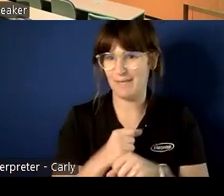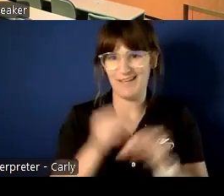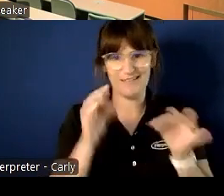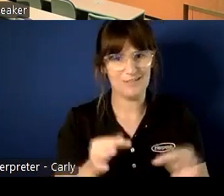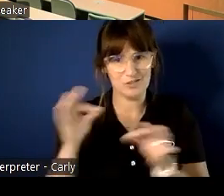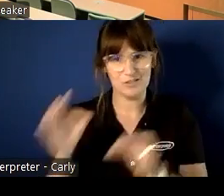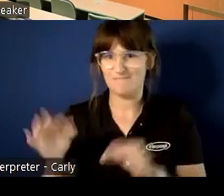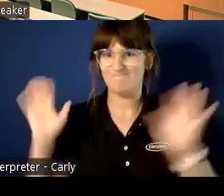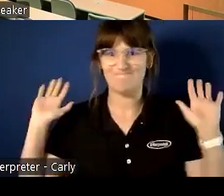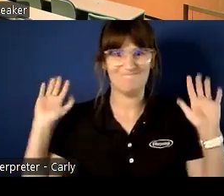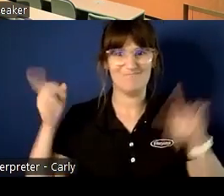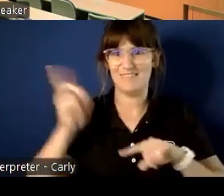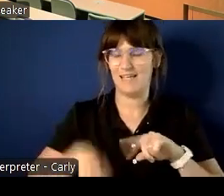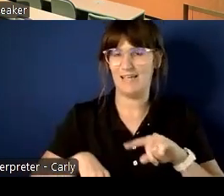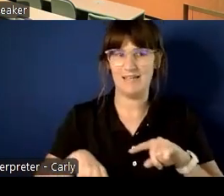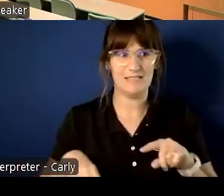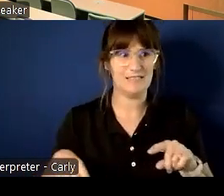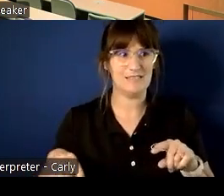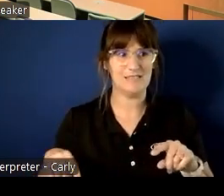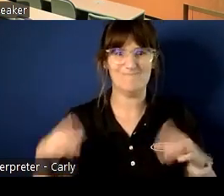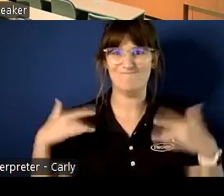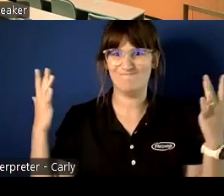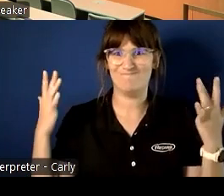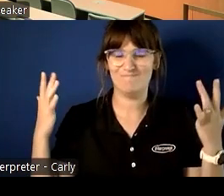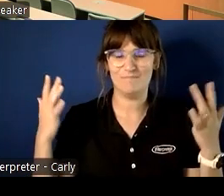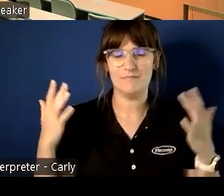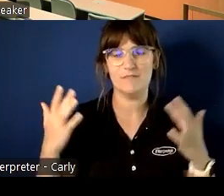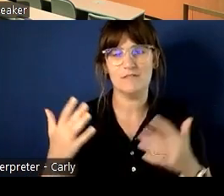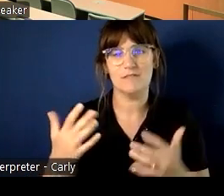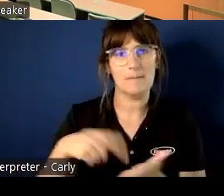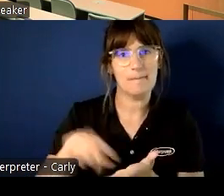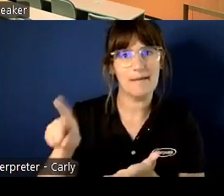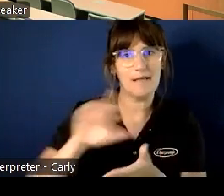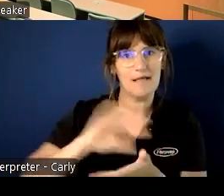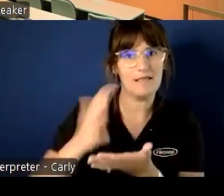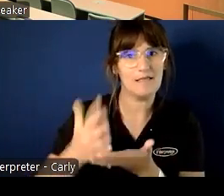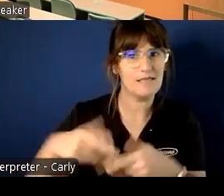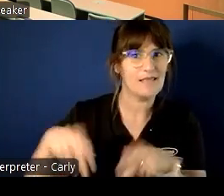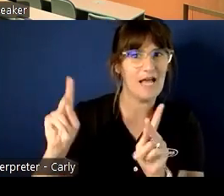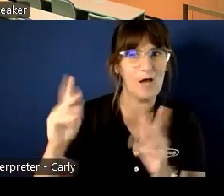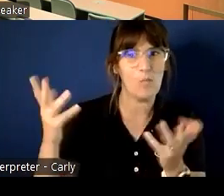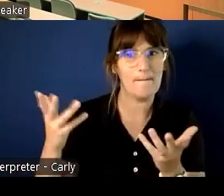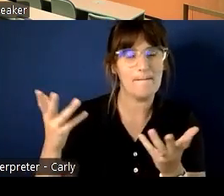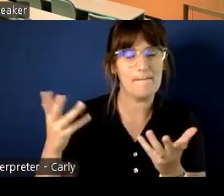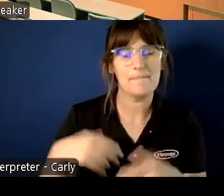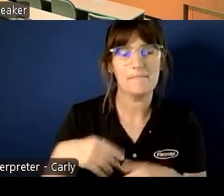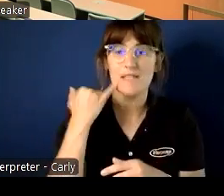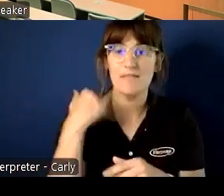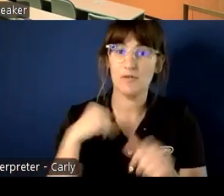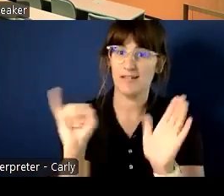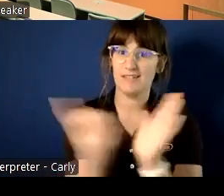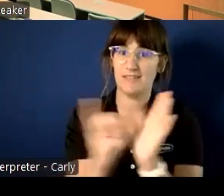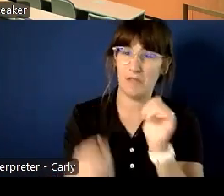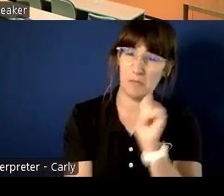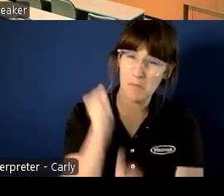when it comes to how much payment will be allowed. So let's say if we can identify the most important